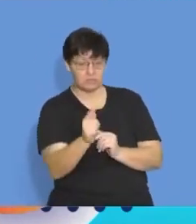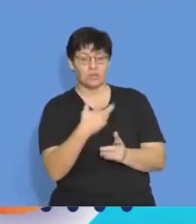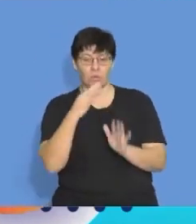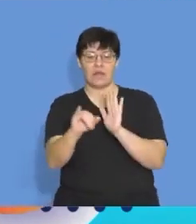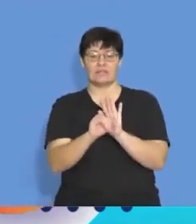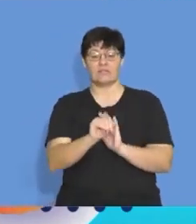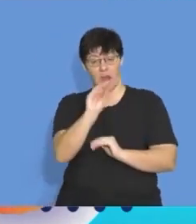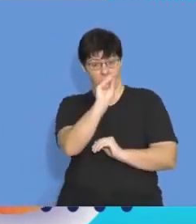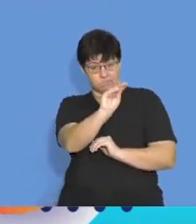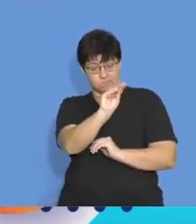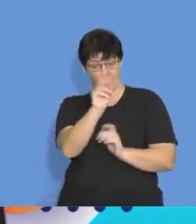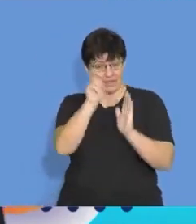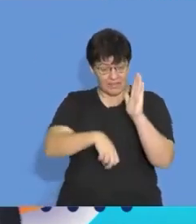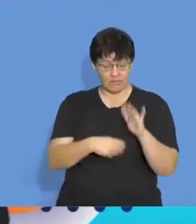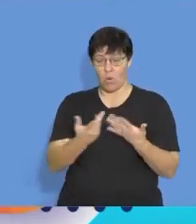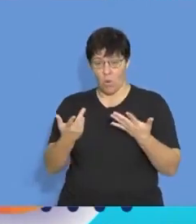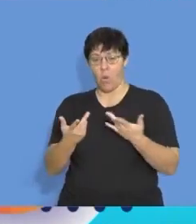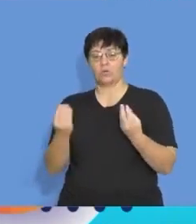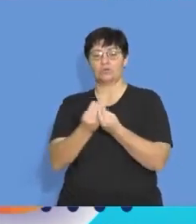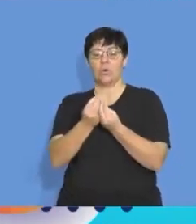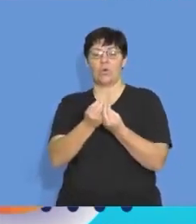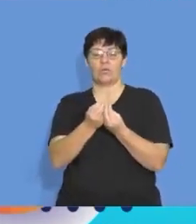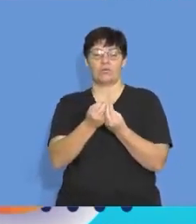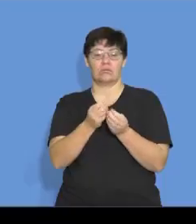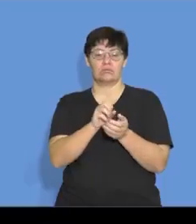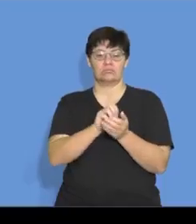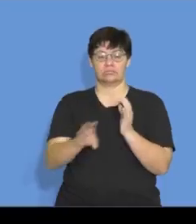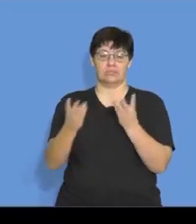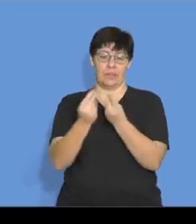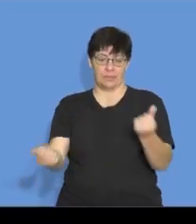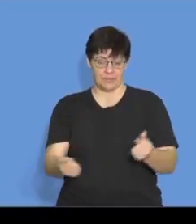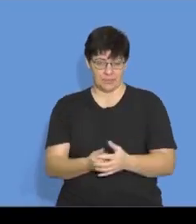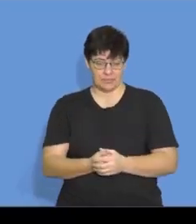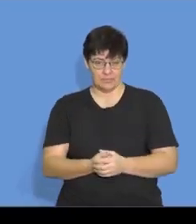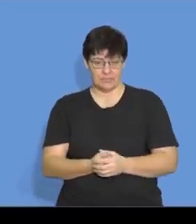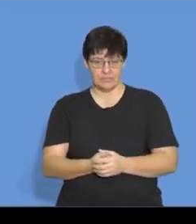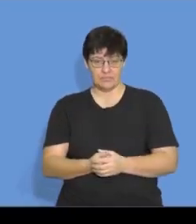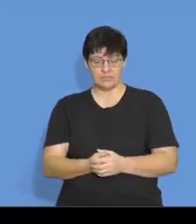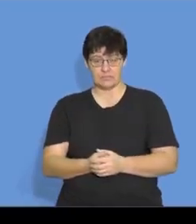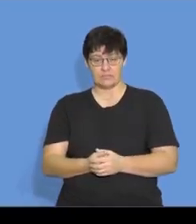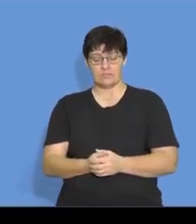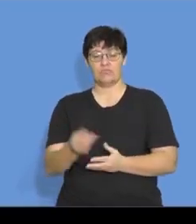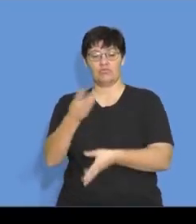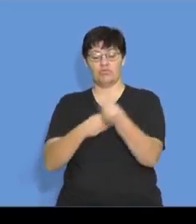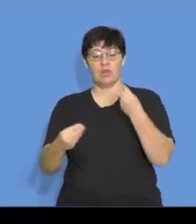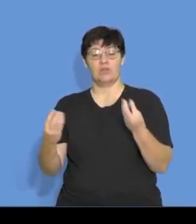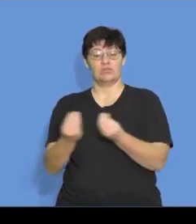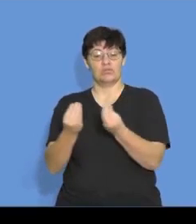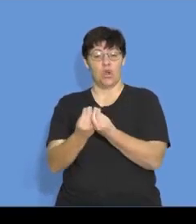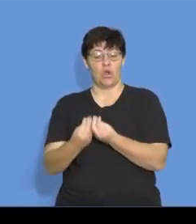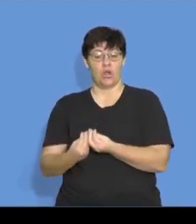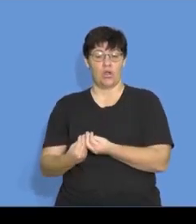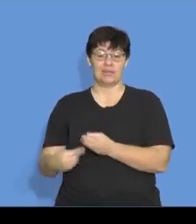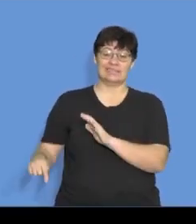whether there has been theft or leakage of stock. There's no trading stock deficit. That means